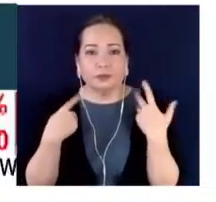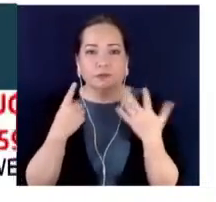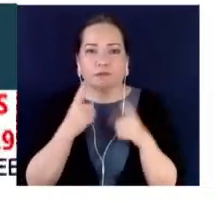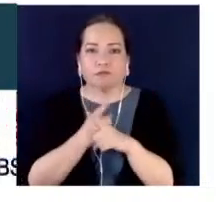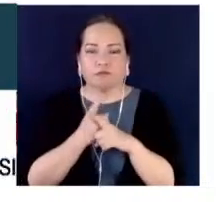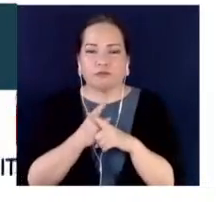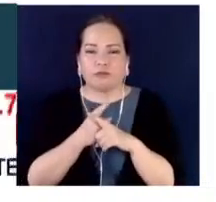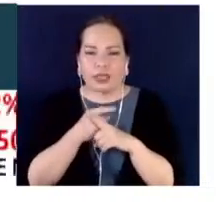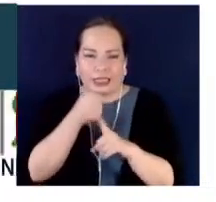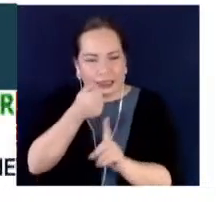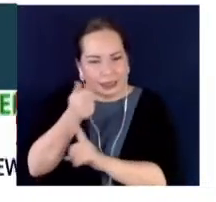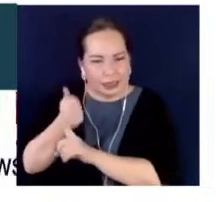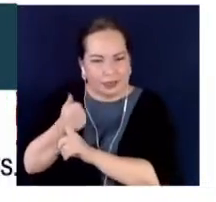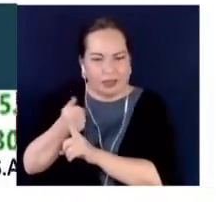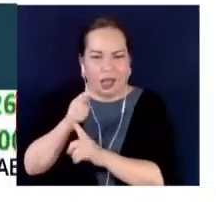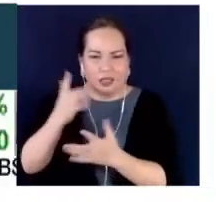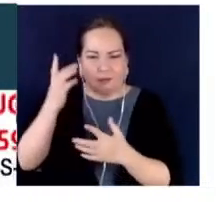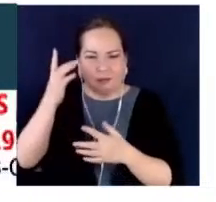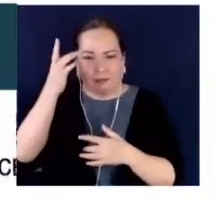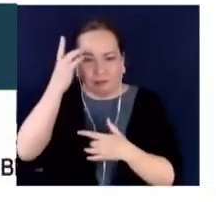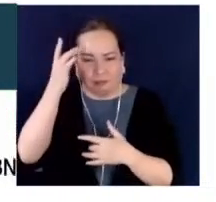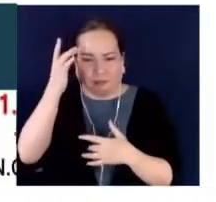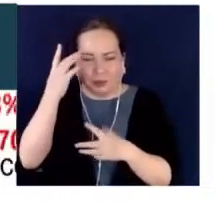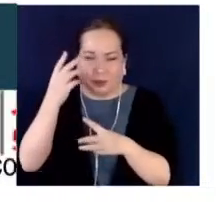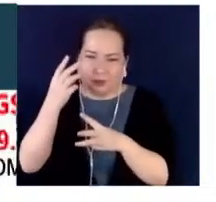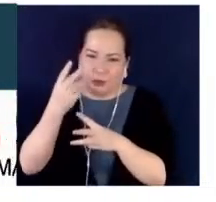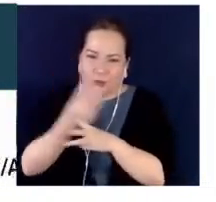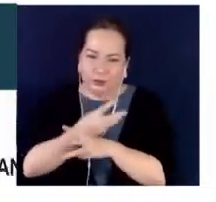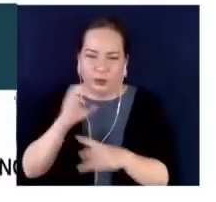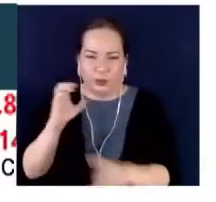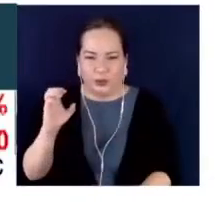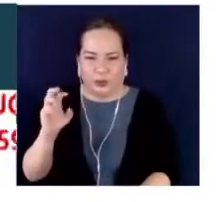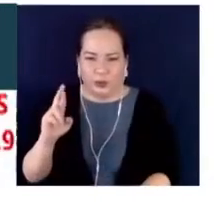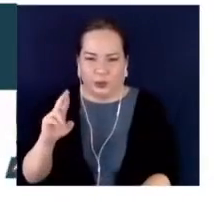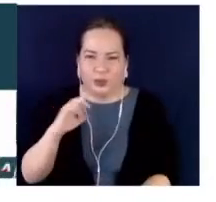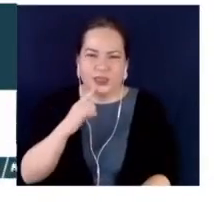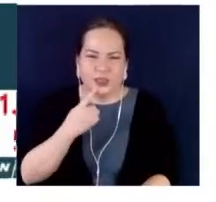critical state. That means that they need the